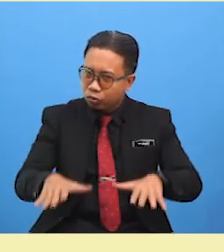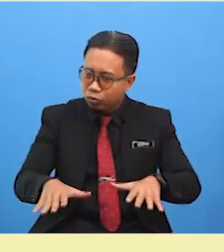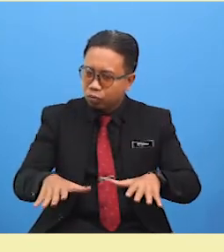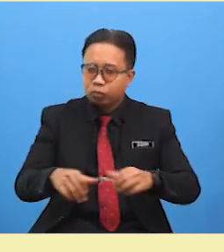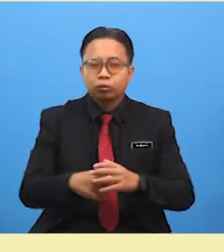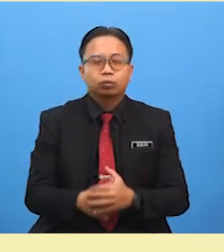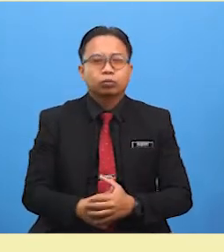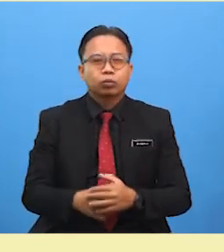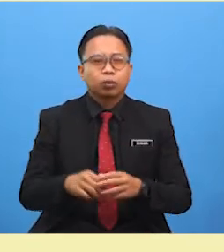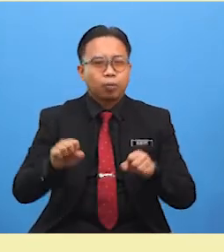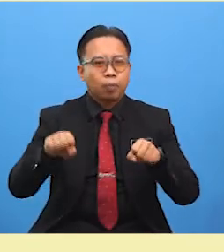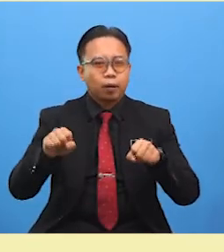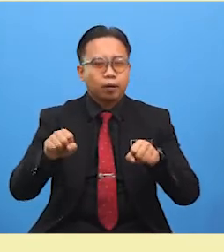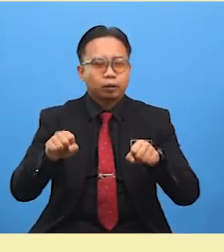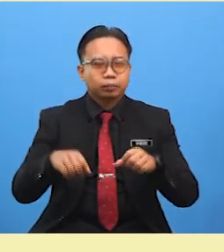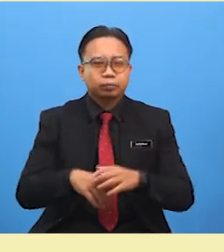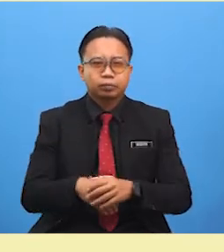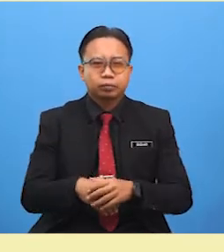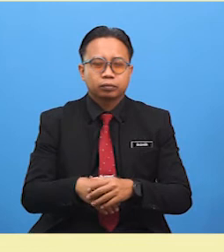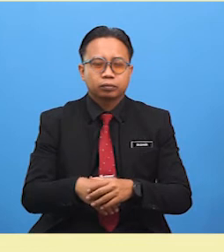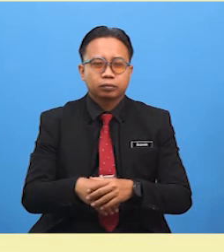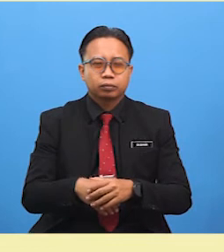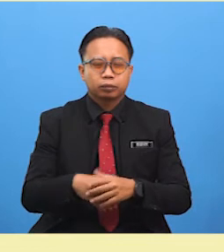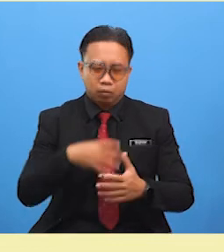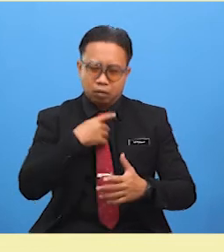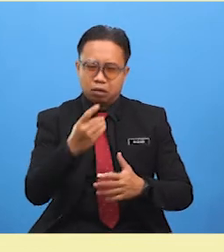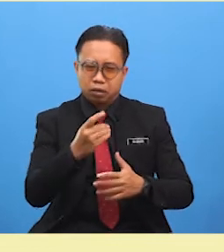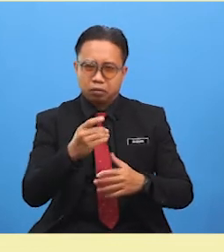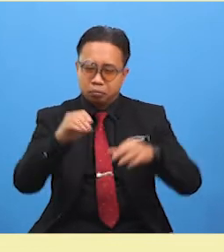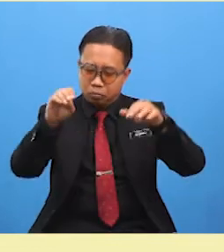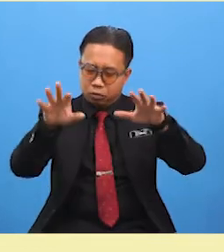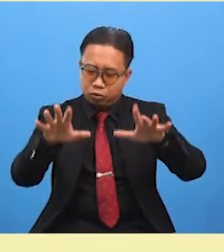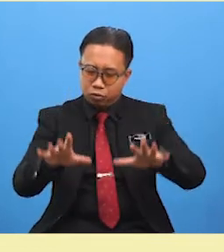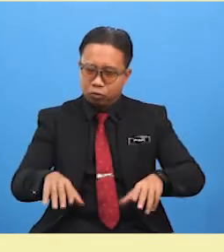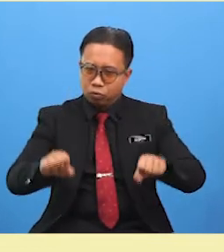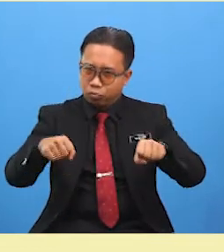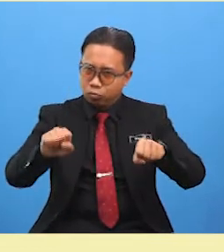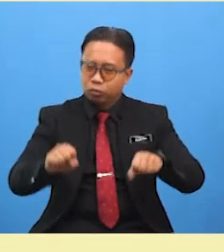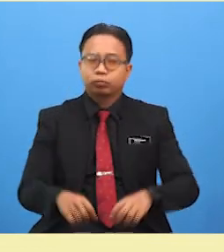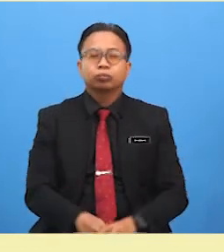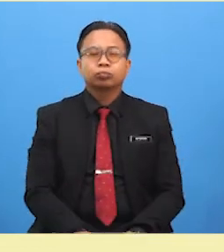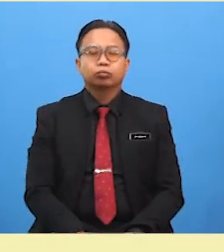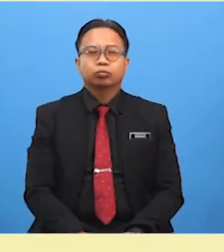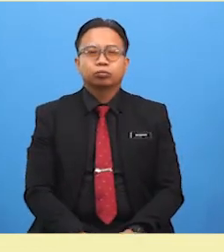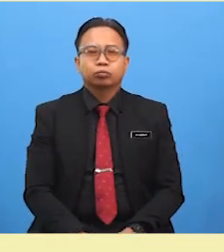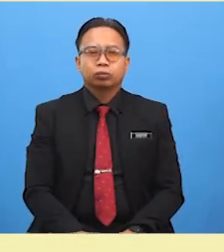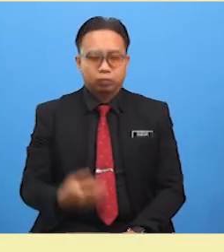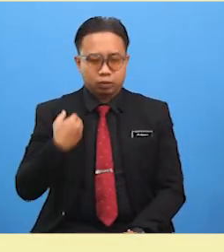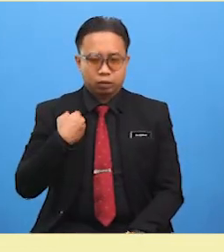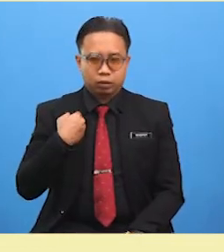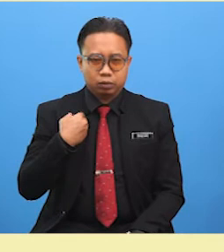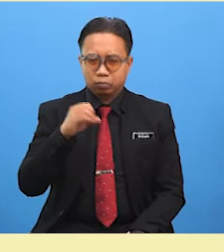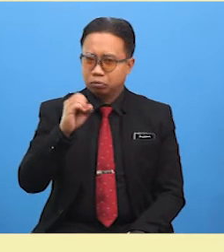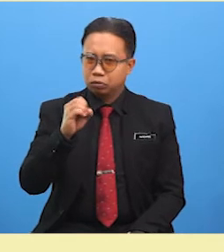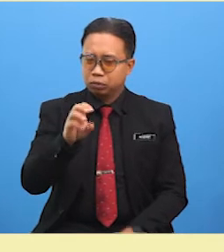snow. Yes, instead of riding their cars, they ride snowmobiles on snow. So you see, snowmobiles haven't got